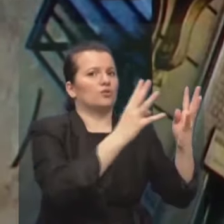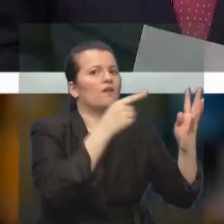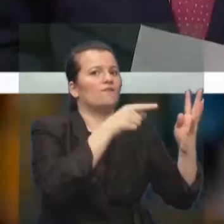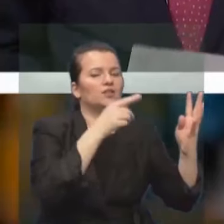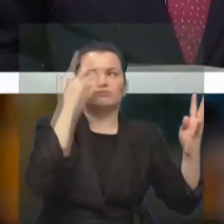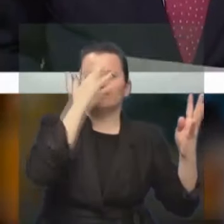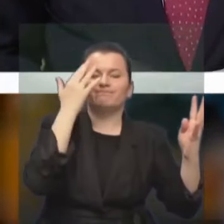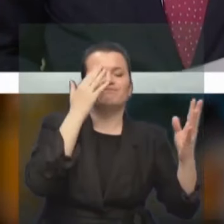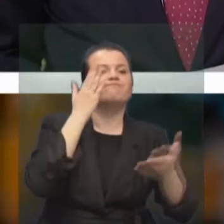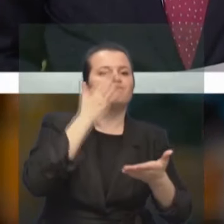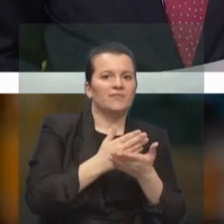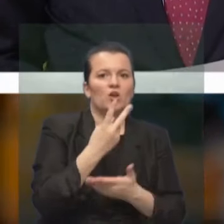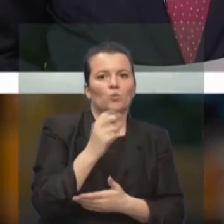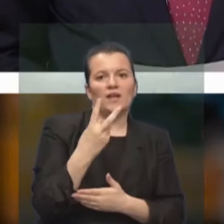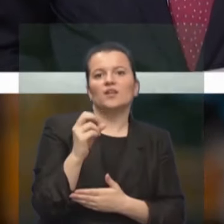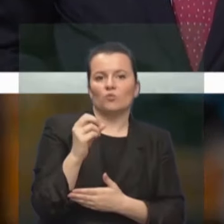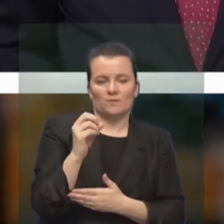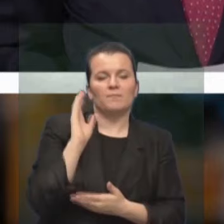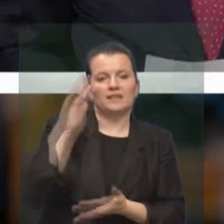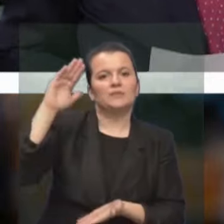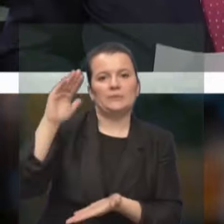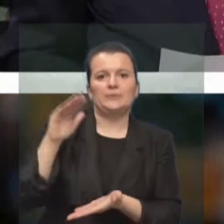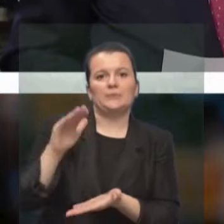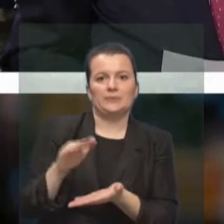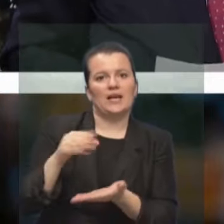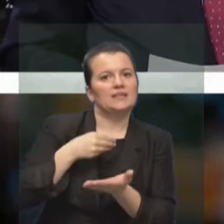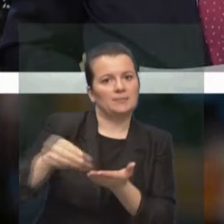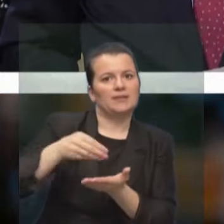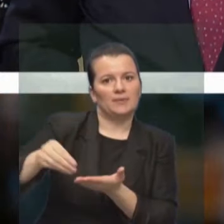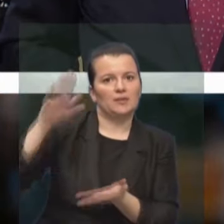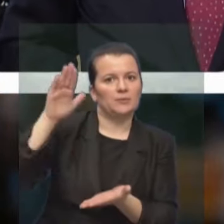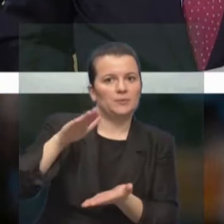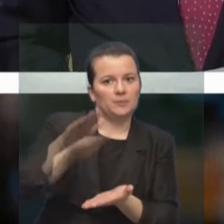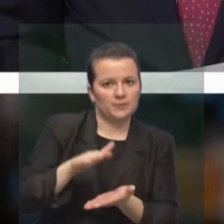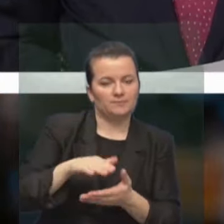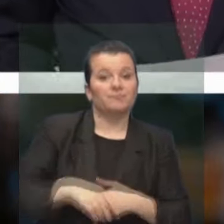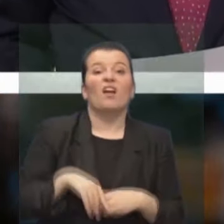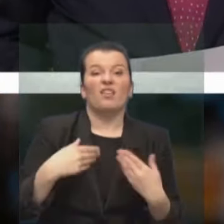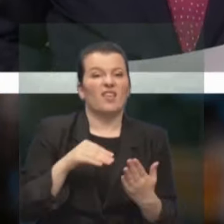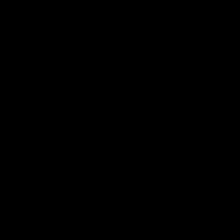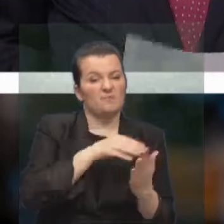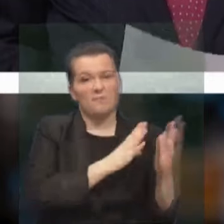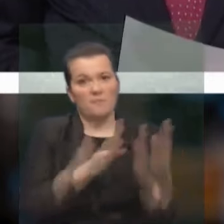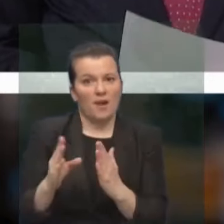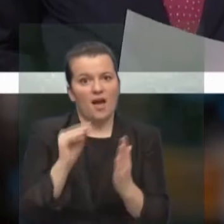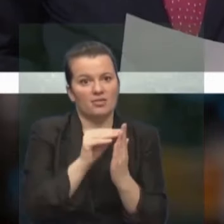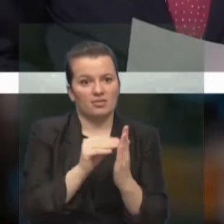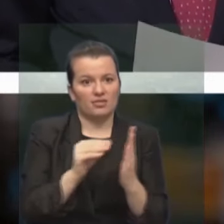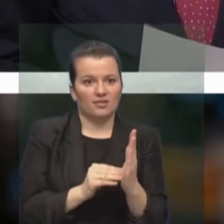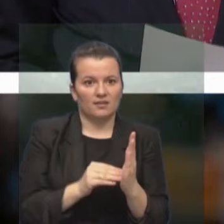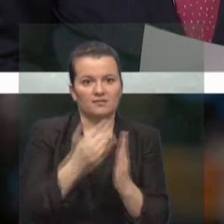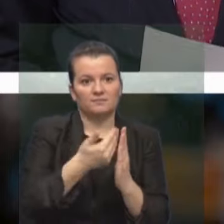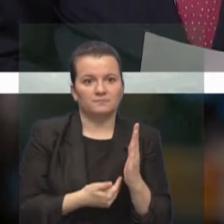May 2020. The cost reduction plan was and continues to be